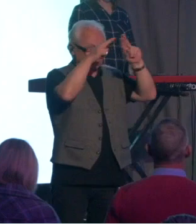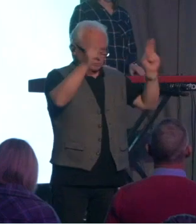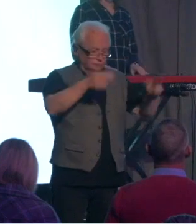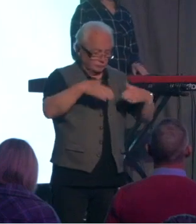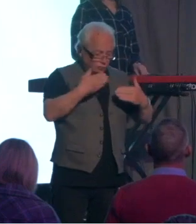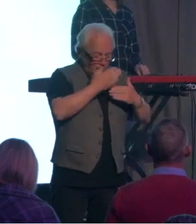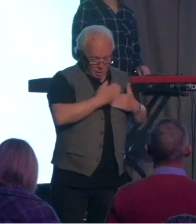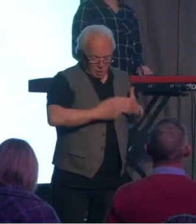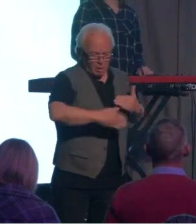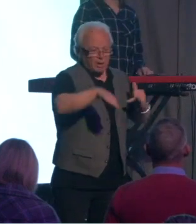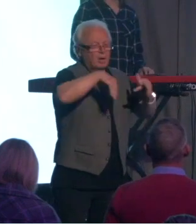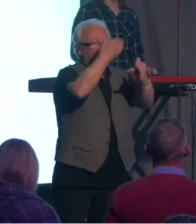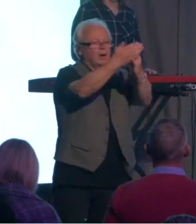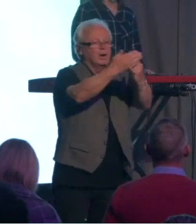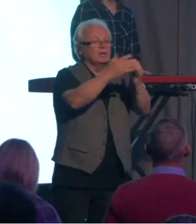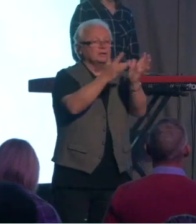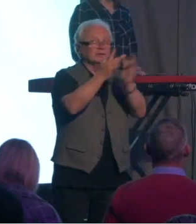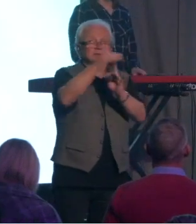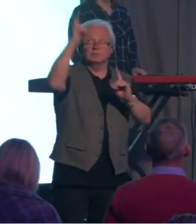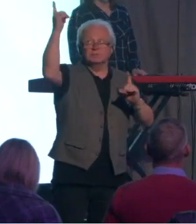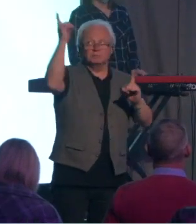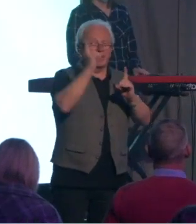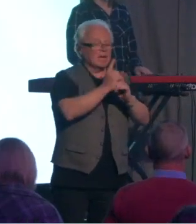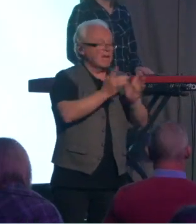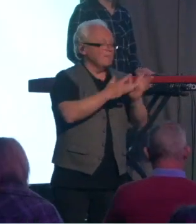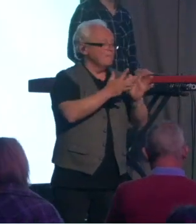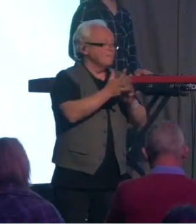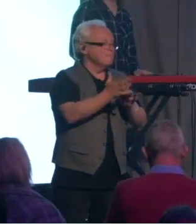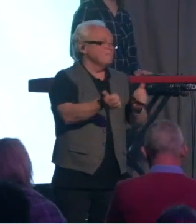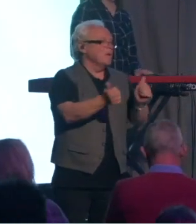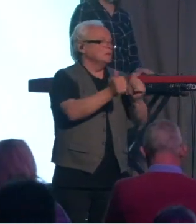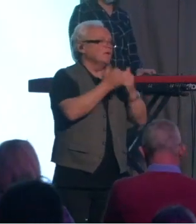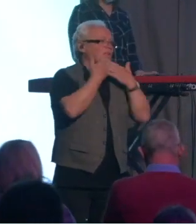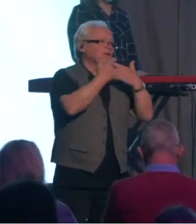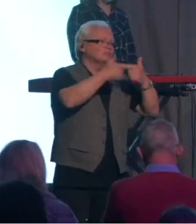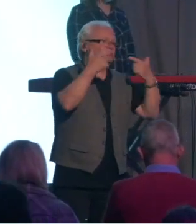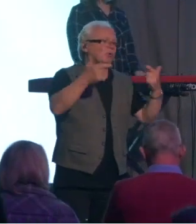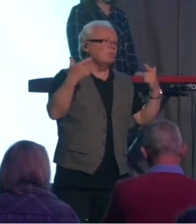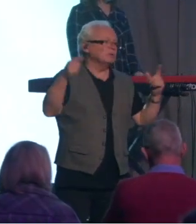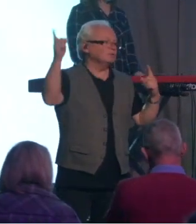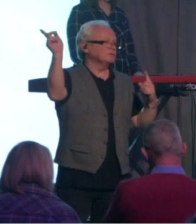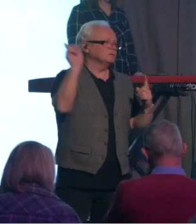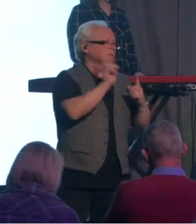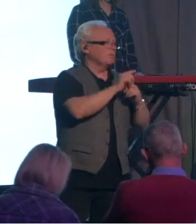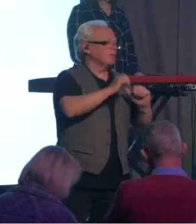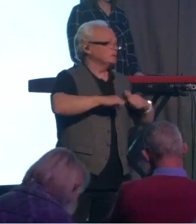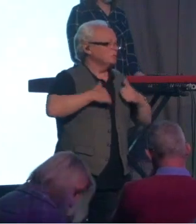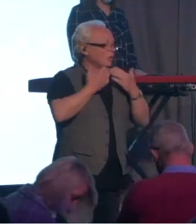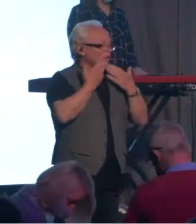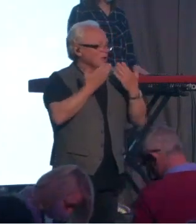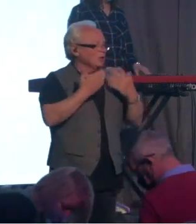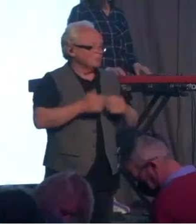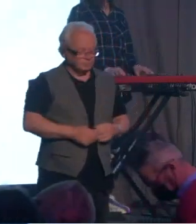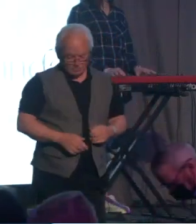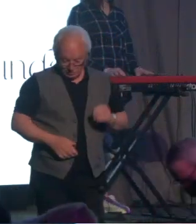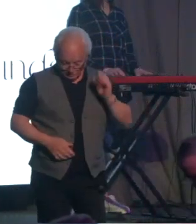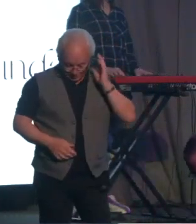until Jesus comes or calls. Amen. Amen. God bless you. Thank you so much for coming out this morning. We'll see you again soon.